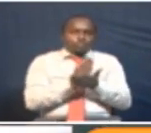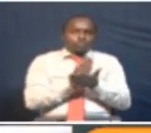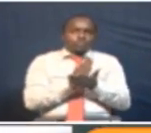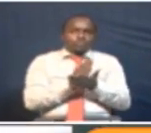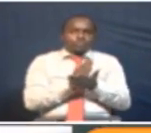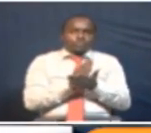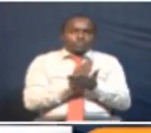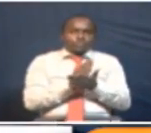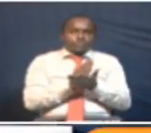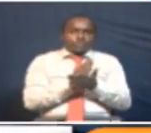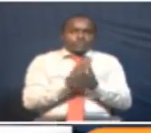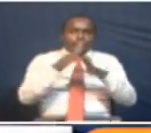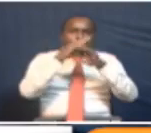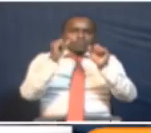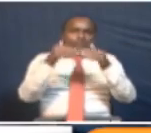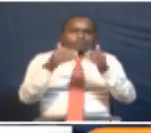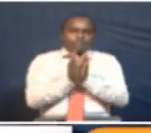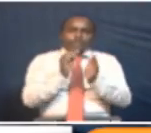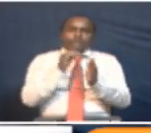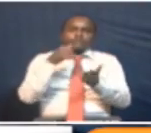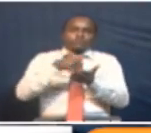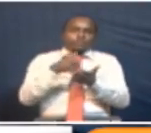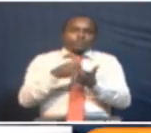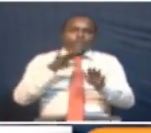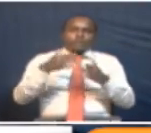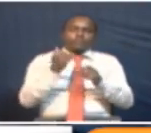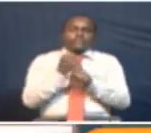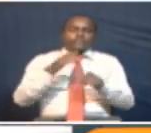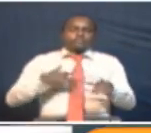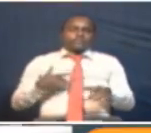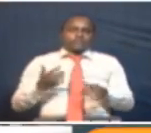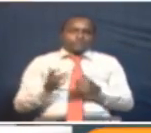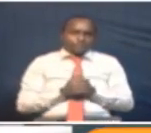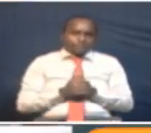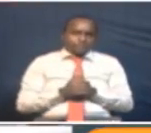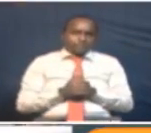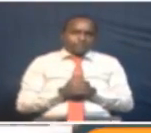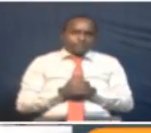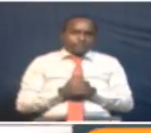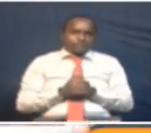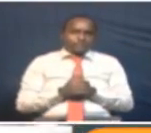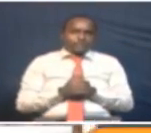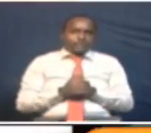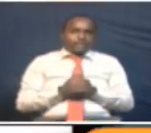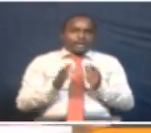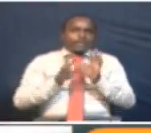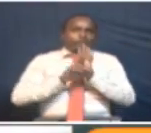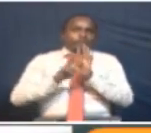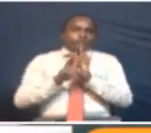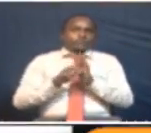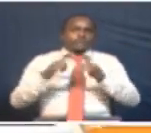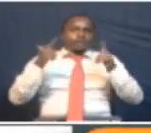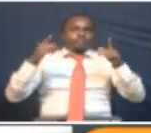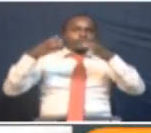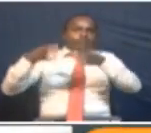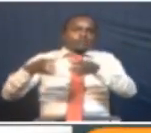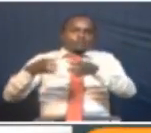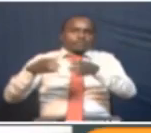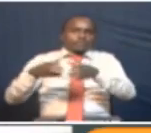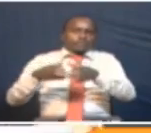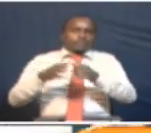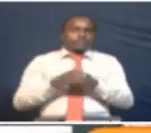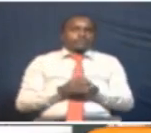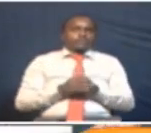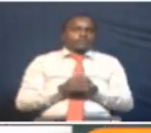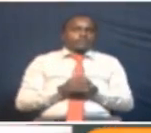brother is involved in this, and then you mention him. How does he take it? And you probably represent a bigger faction headed by a different person.